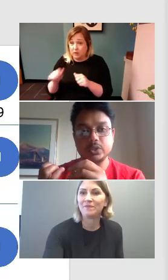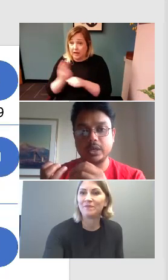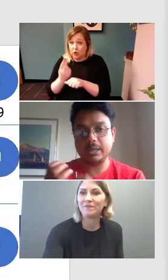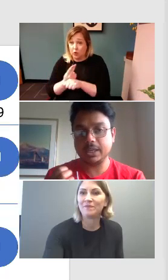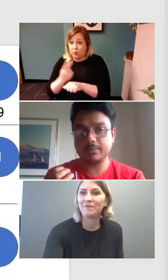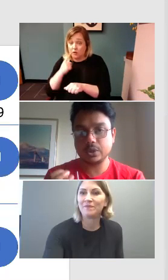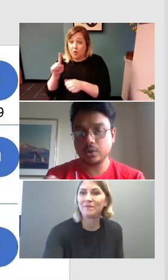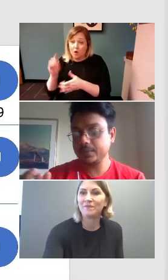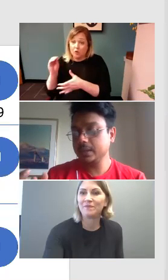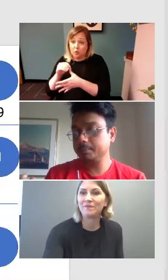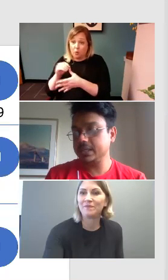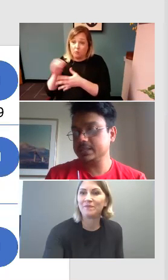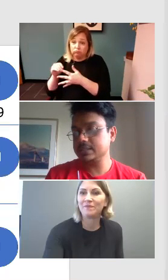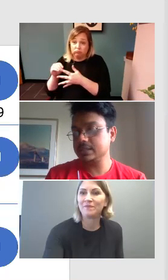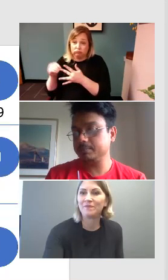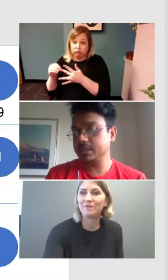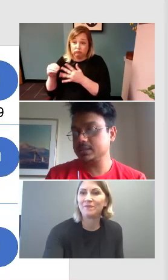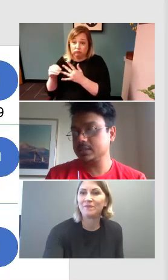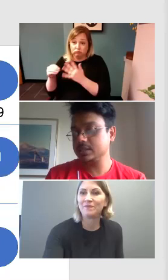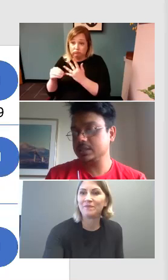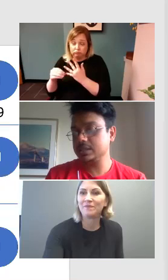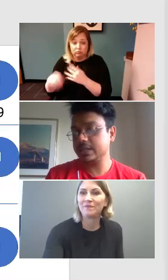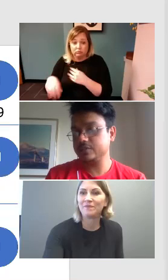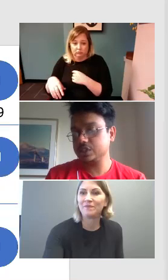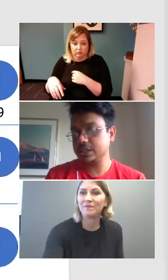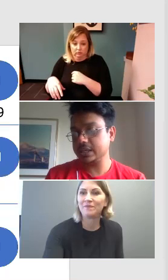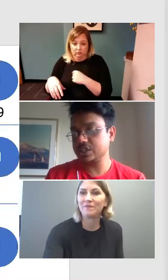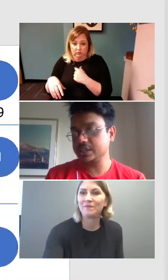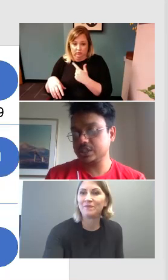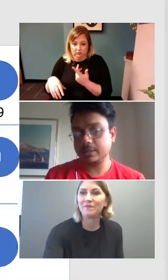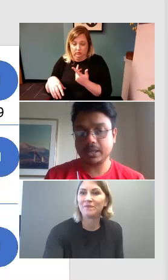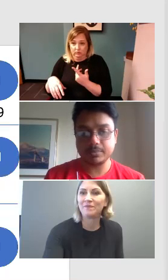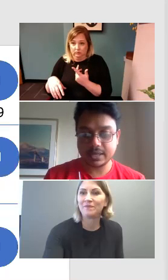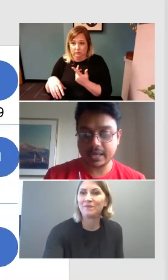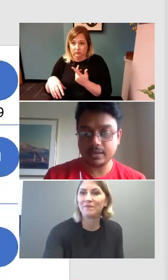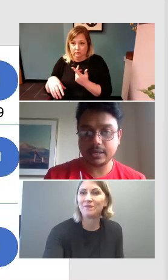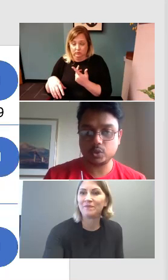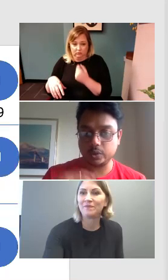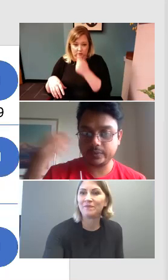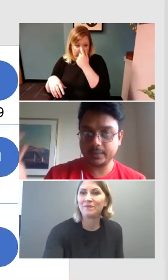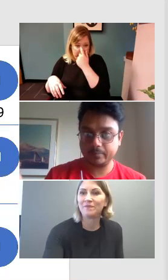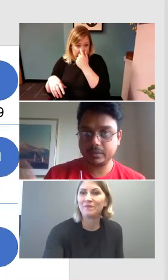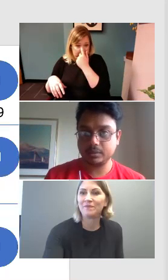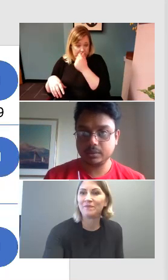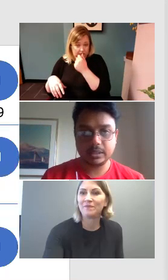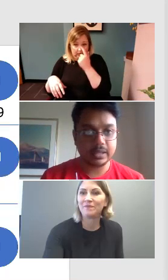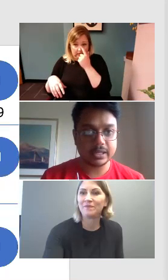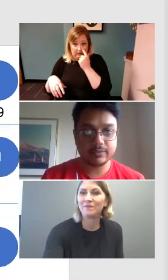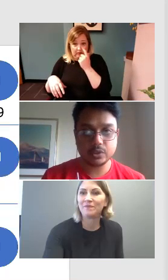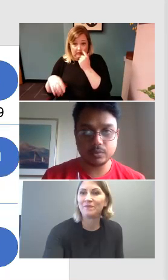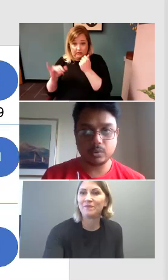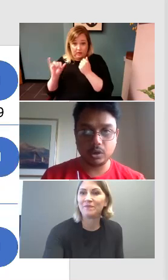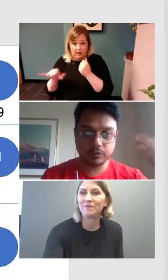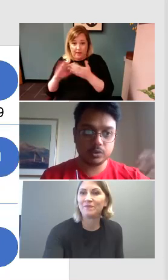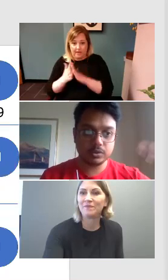respect to their numbers. So A becomes 0, B, C, D, E, F, G, H, I, J becomes 9, and so on, right? And